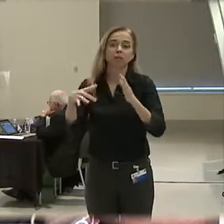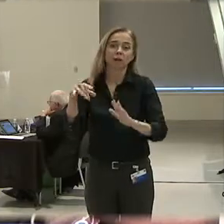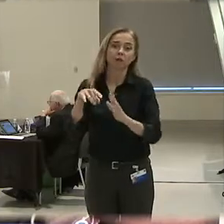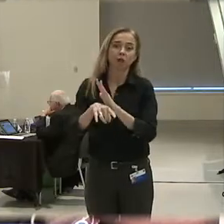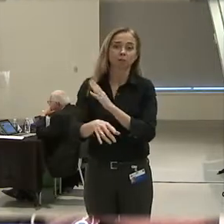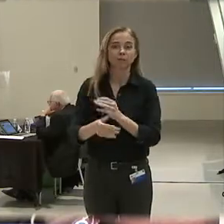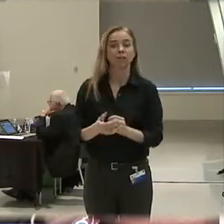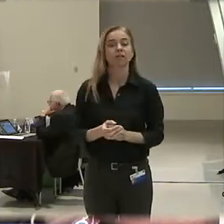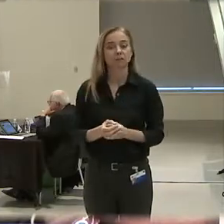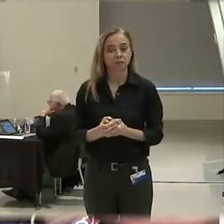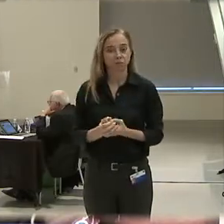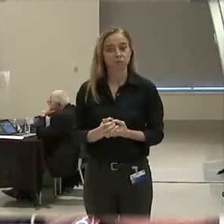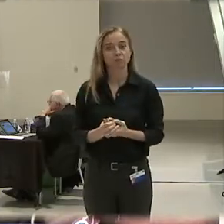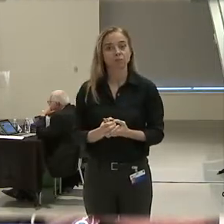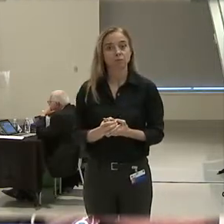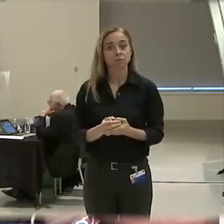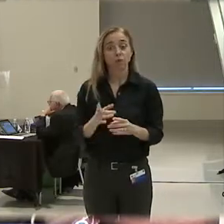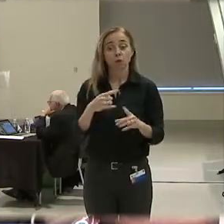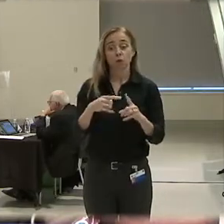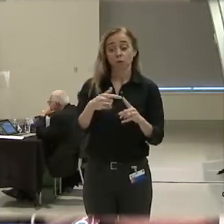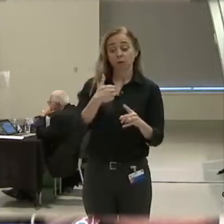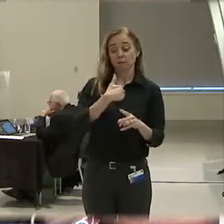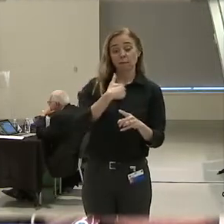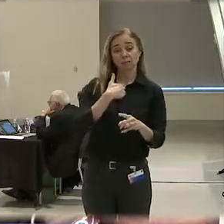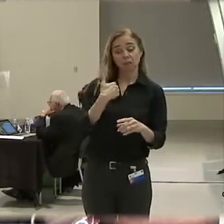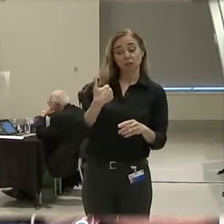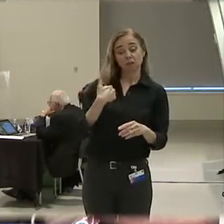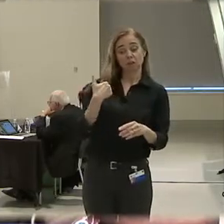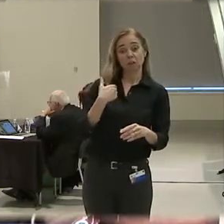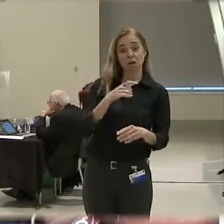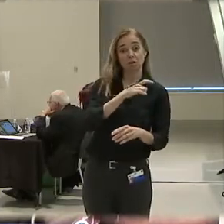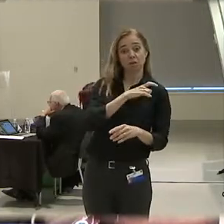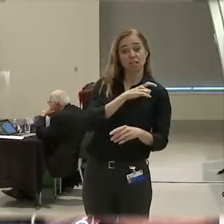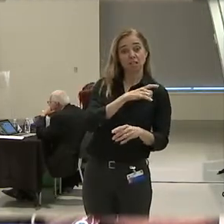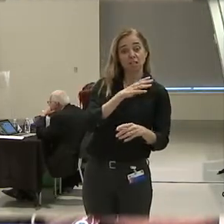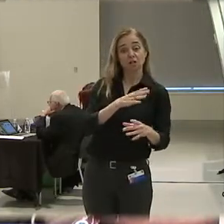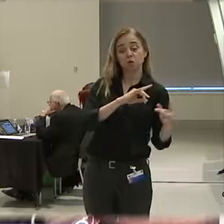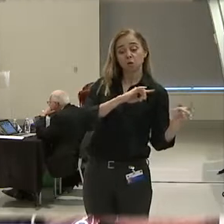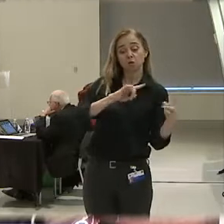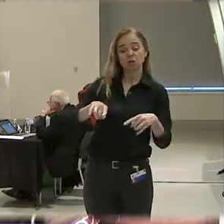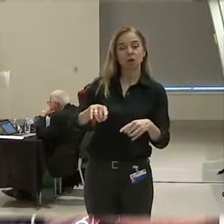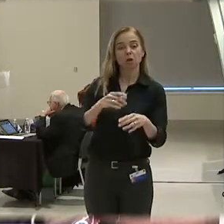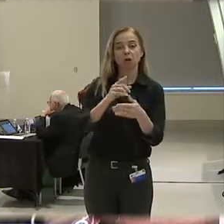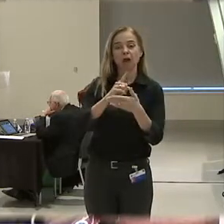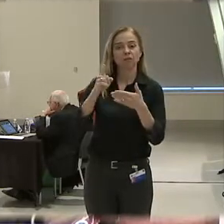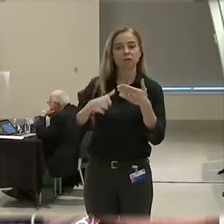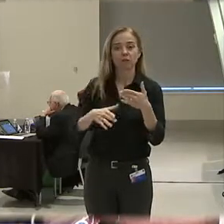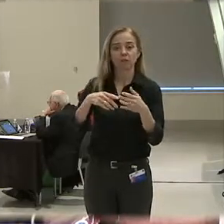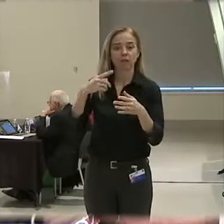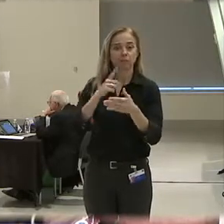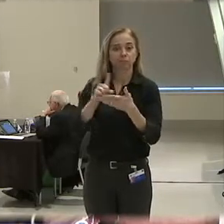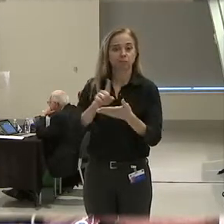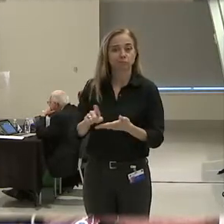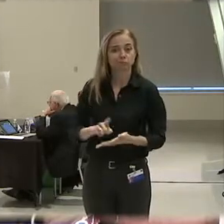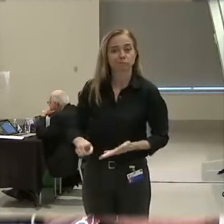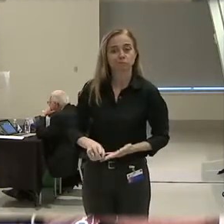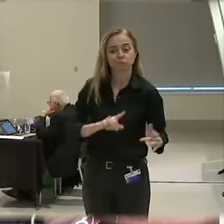years. When I was a young police officer in that same neighborhood, we would have 3 in a weekend. And so